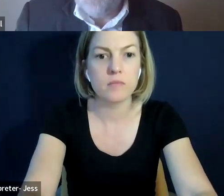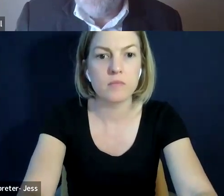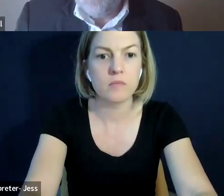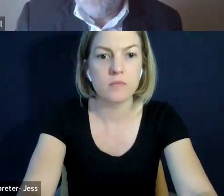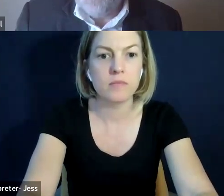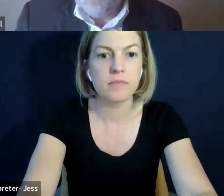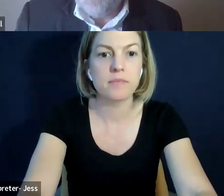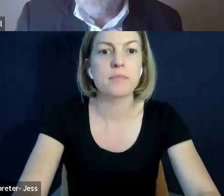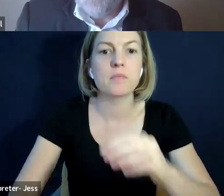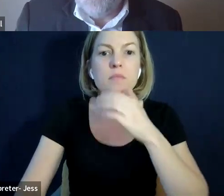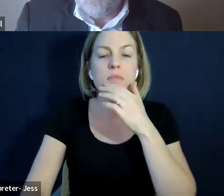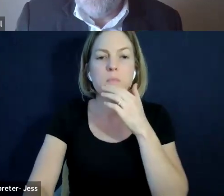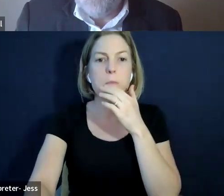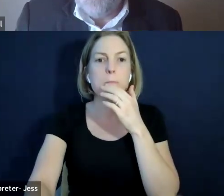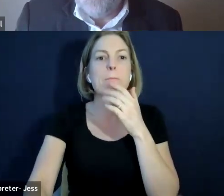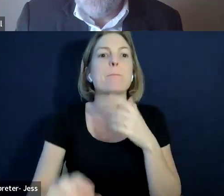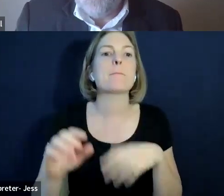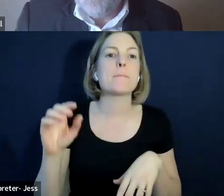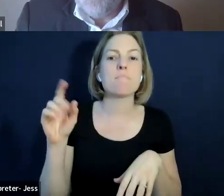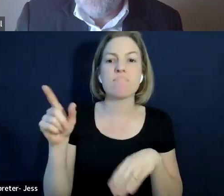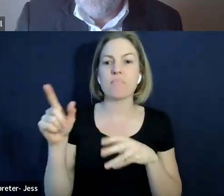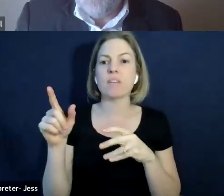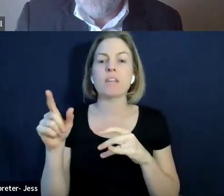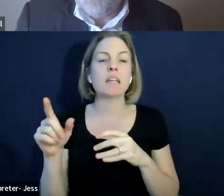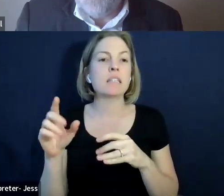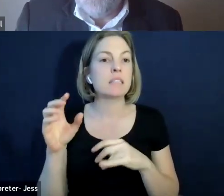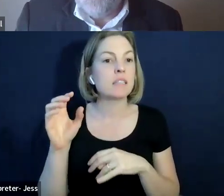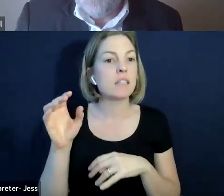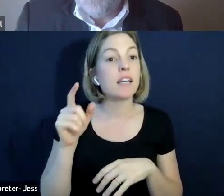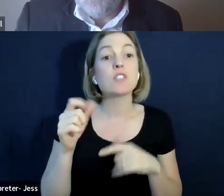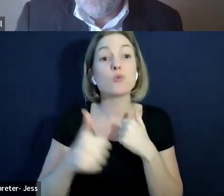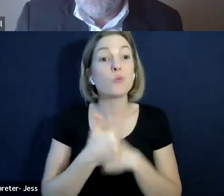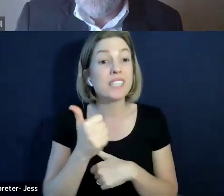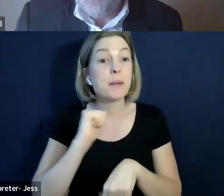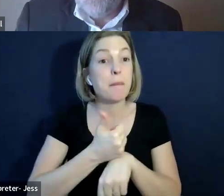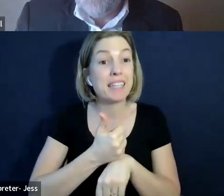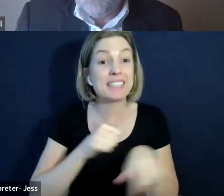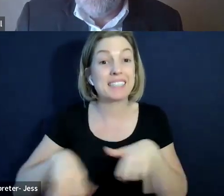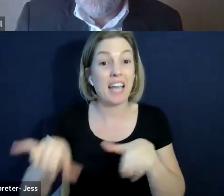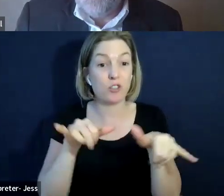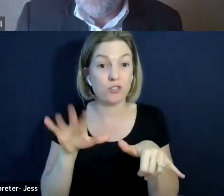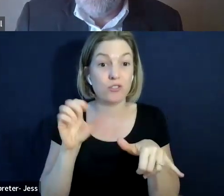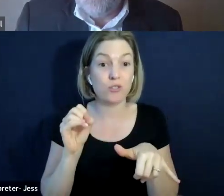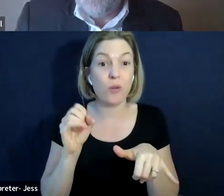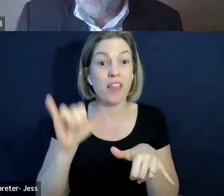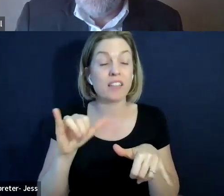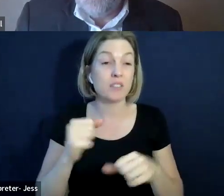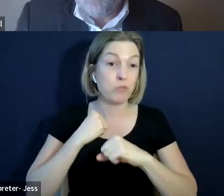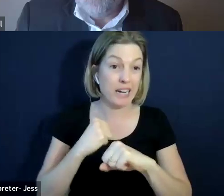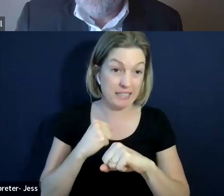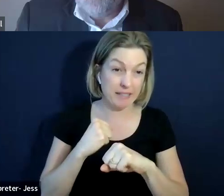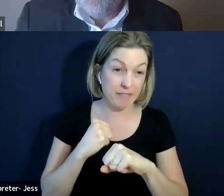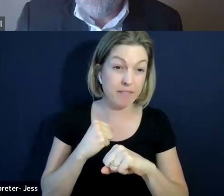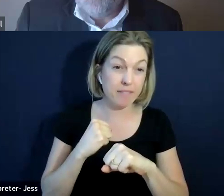fibers per cubic centimeter it's a risk-based standard. So, you know, that's protective, that's